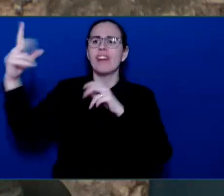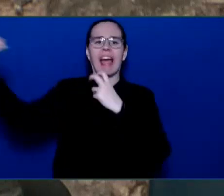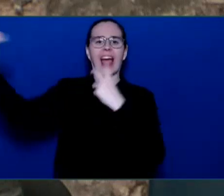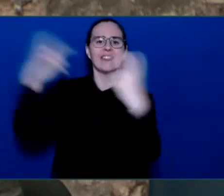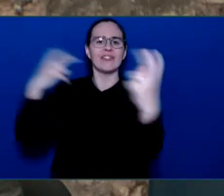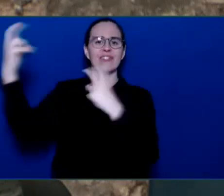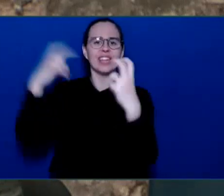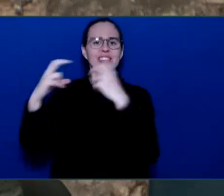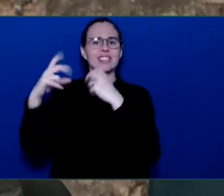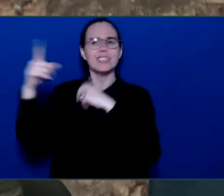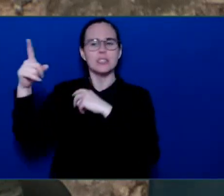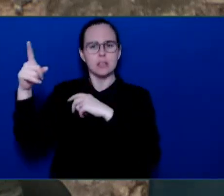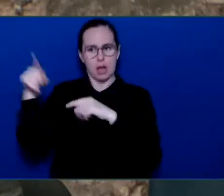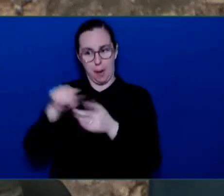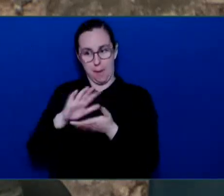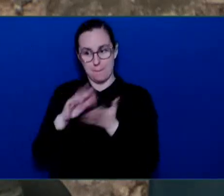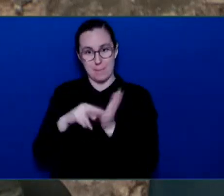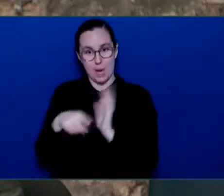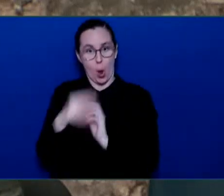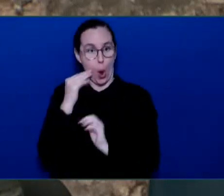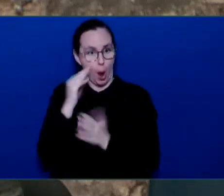I mean, I could go on,